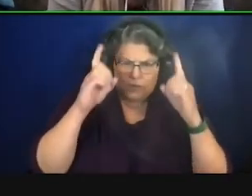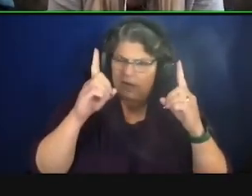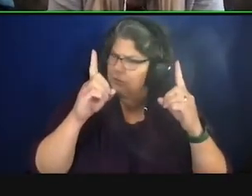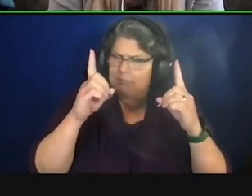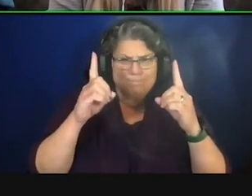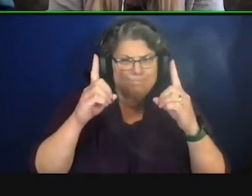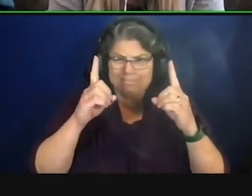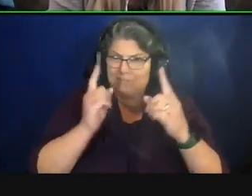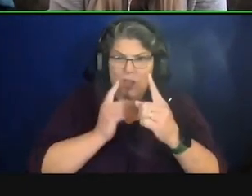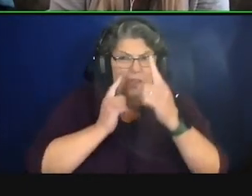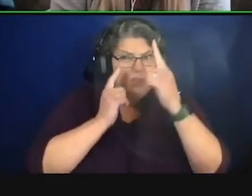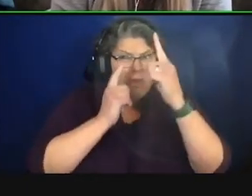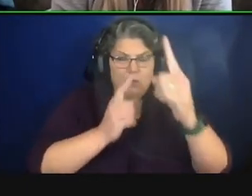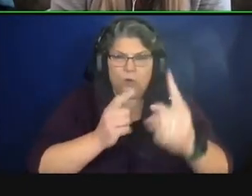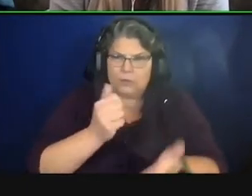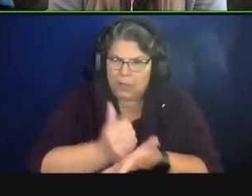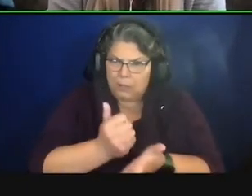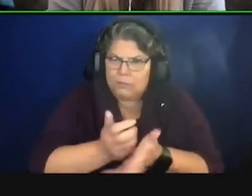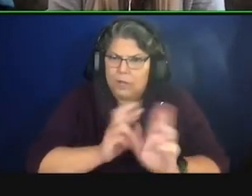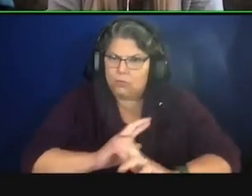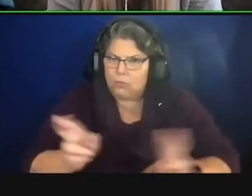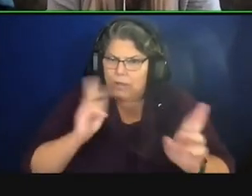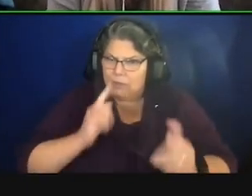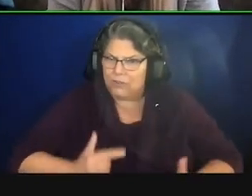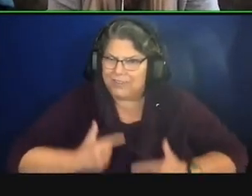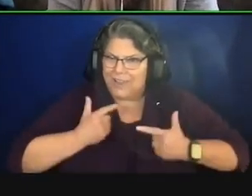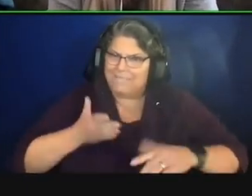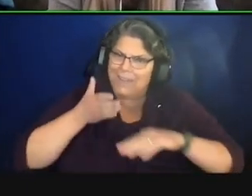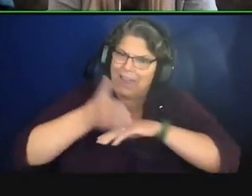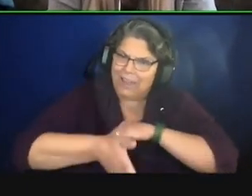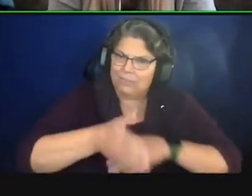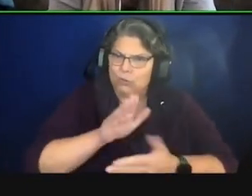their life beyond school.